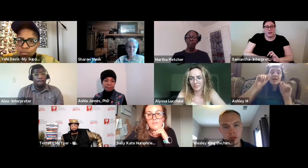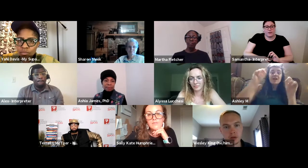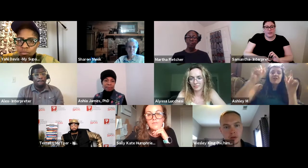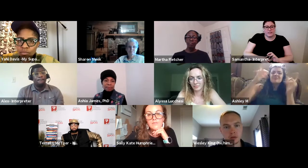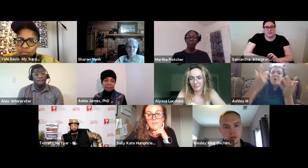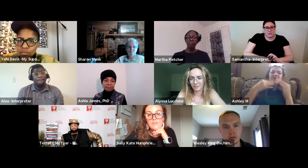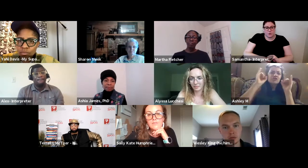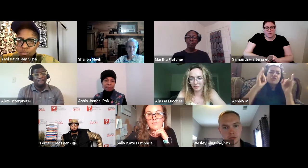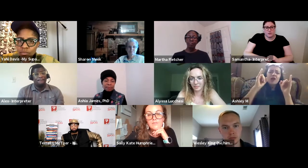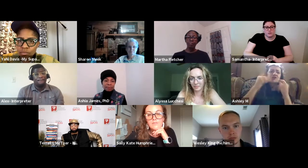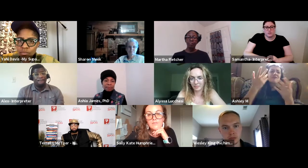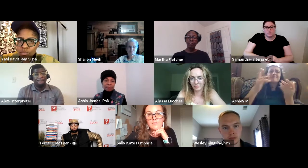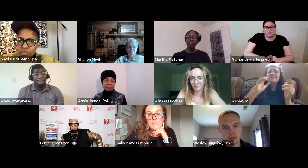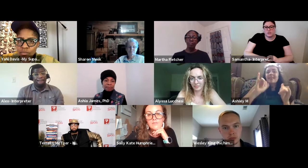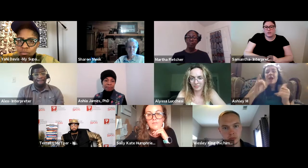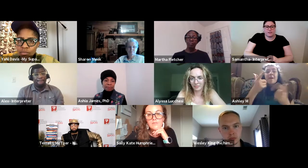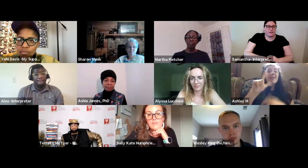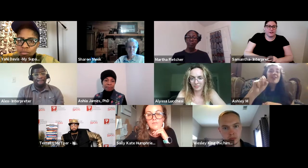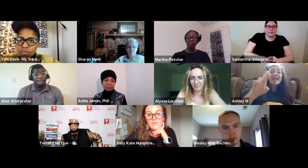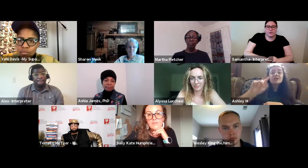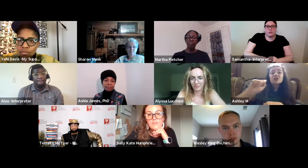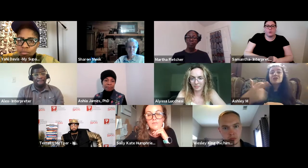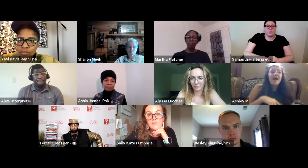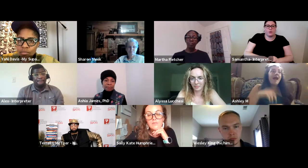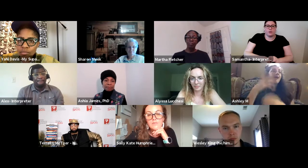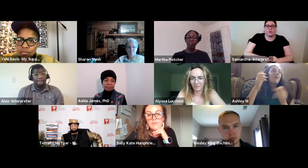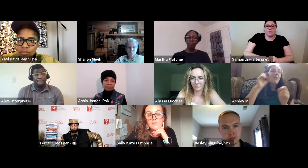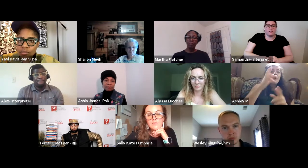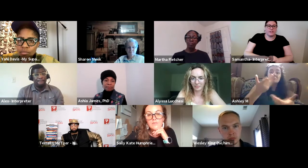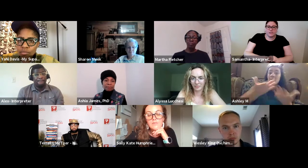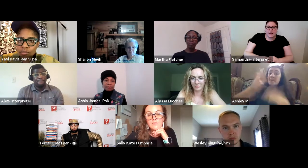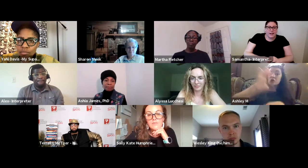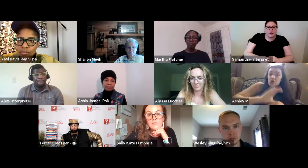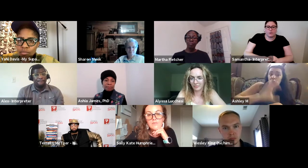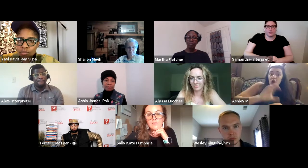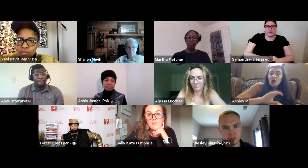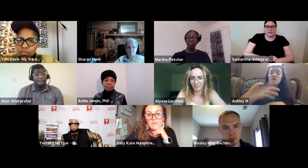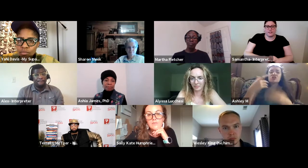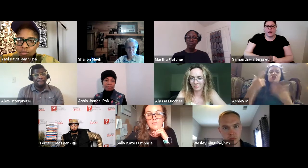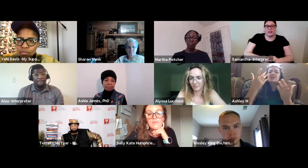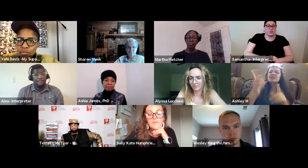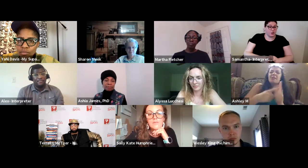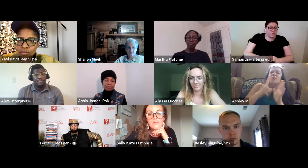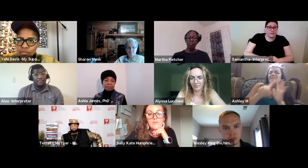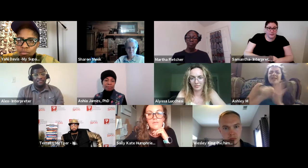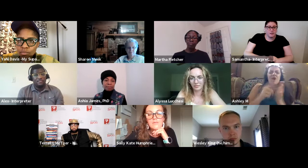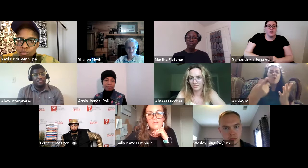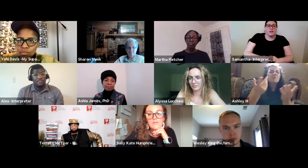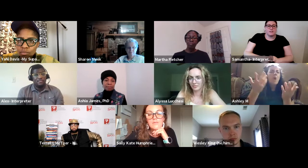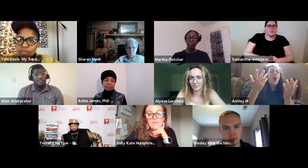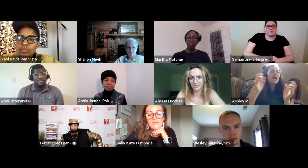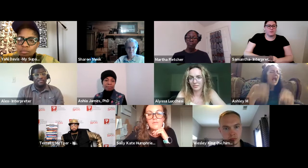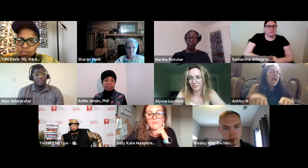make a video and it's in the store of an interview or laser tag or things like that in church,